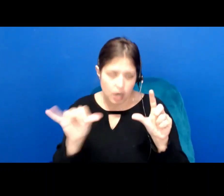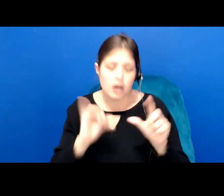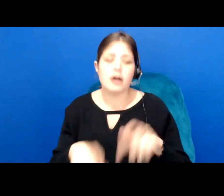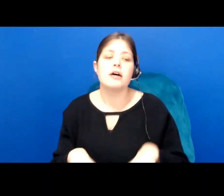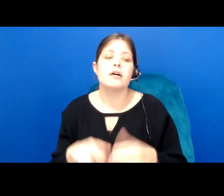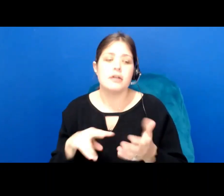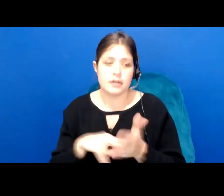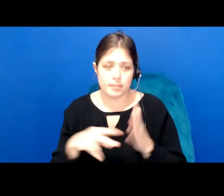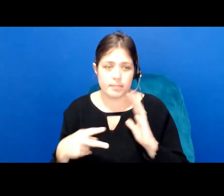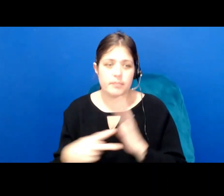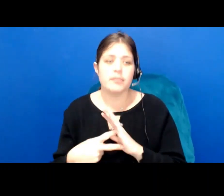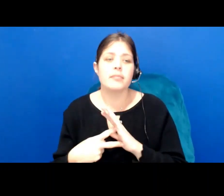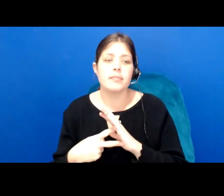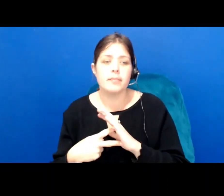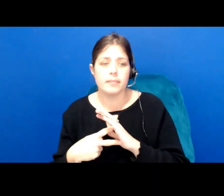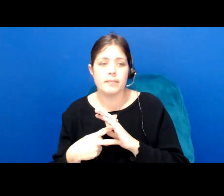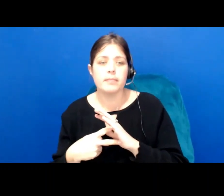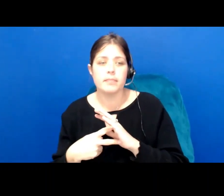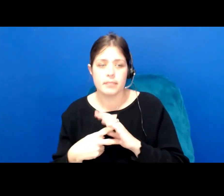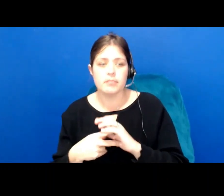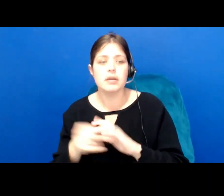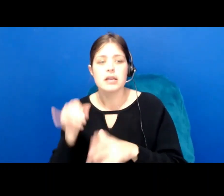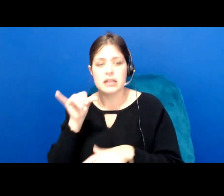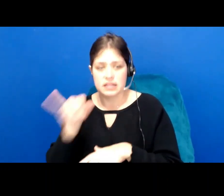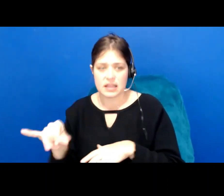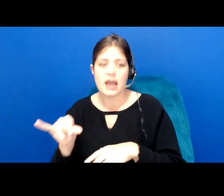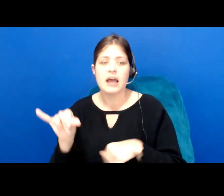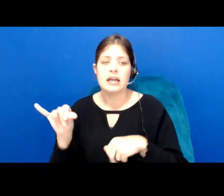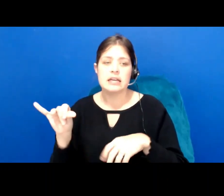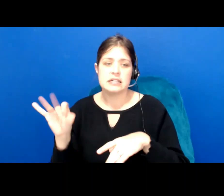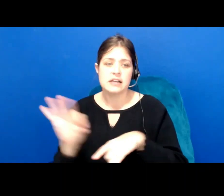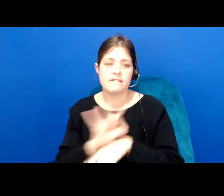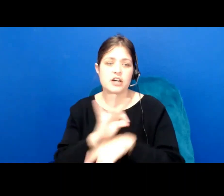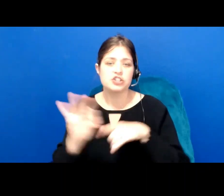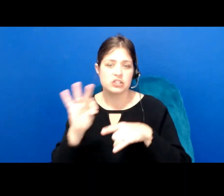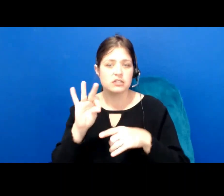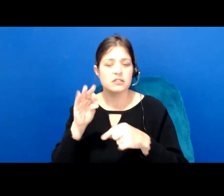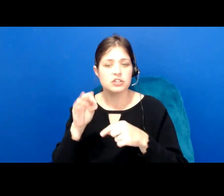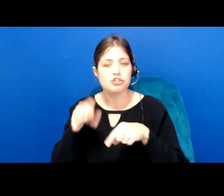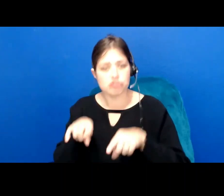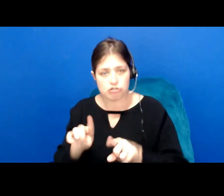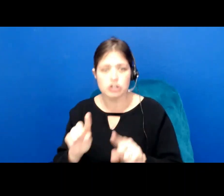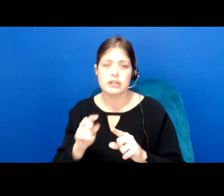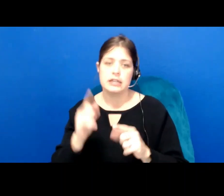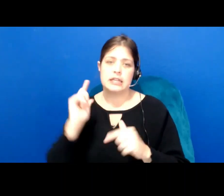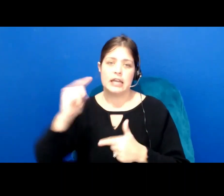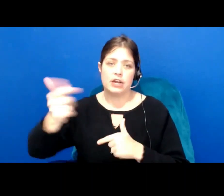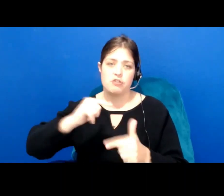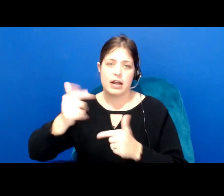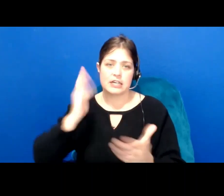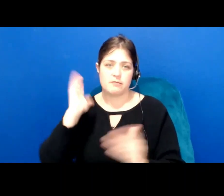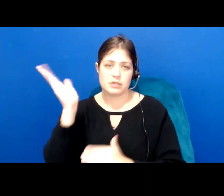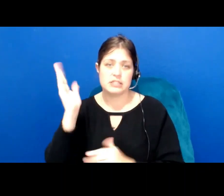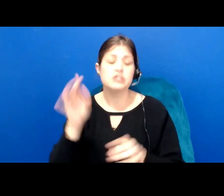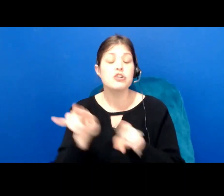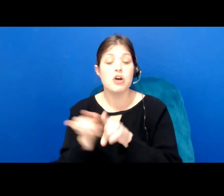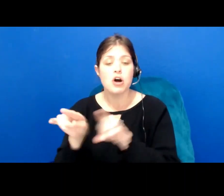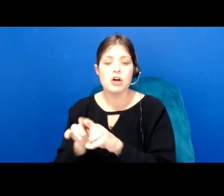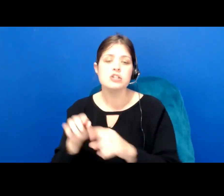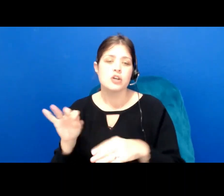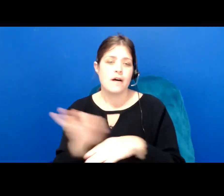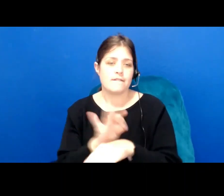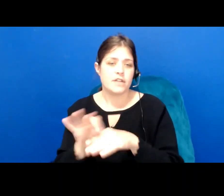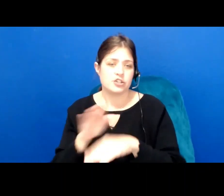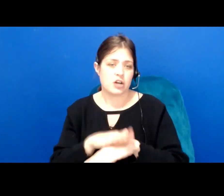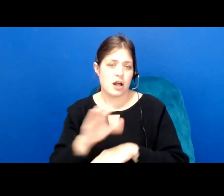with functionality. It's a functionality within the interactive presentation. It's also a functionality on their computer where